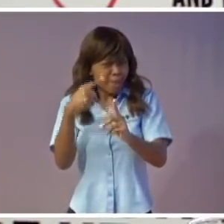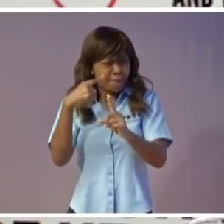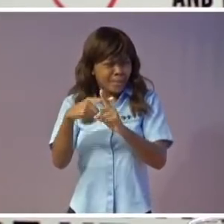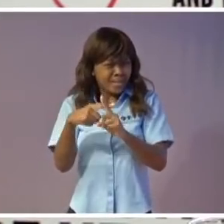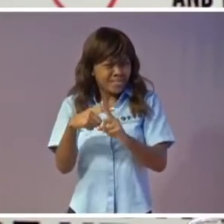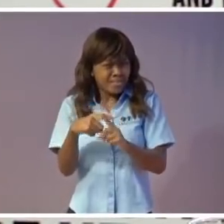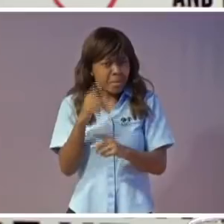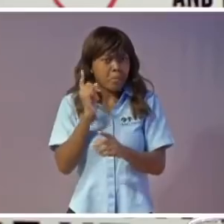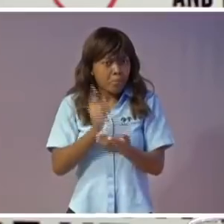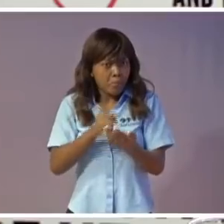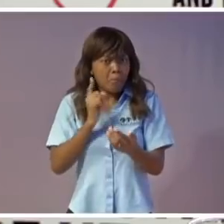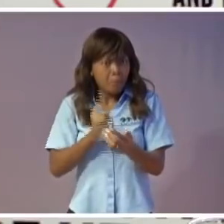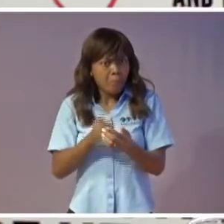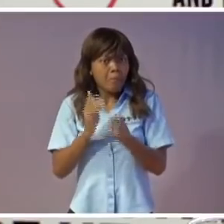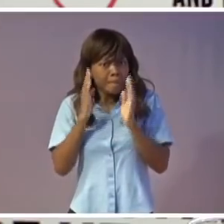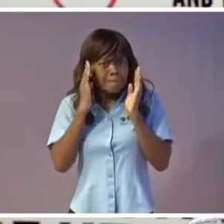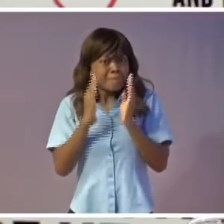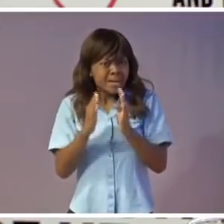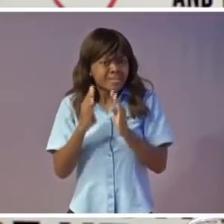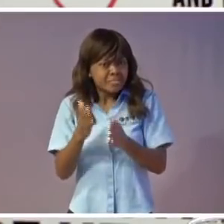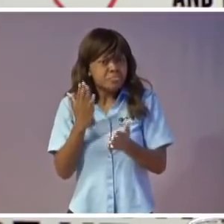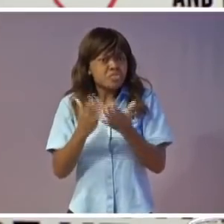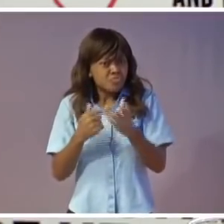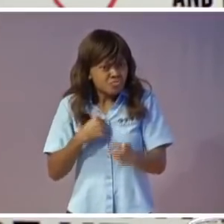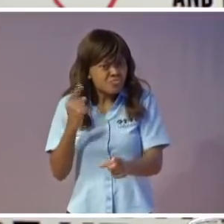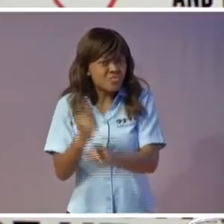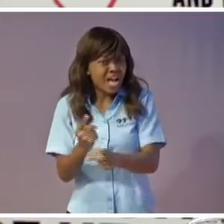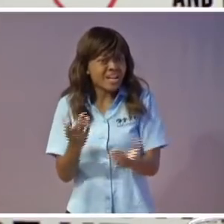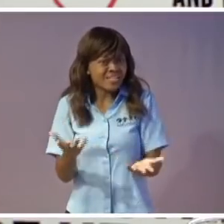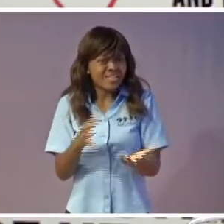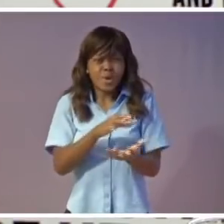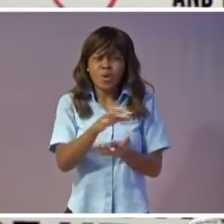system is that